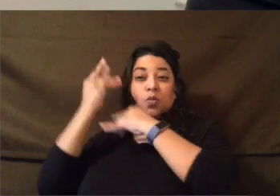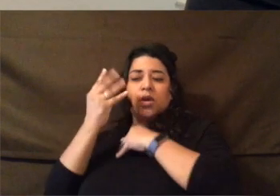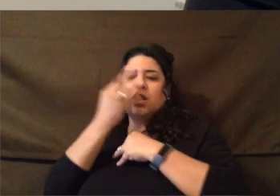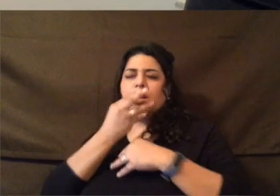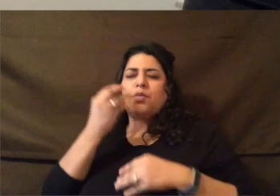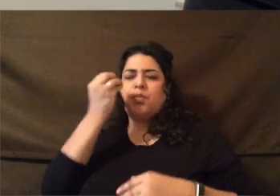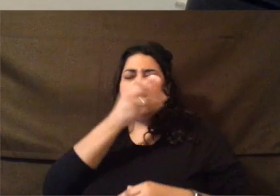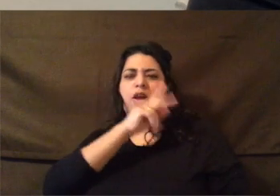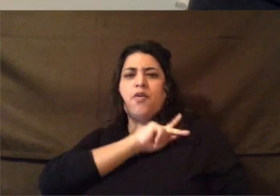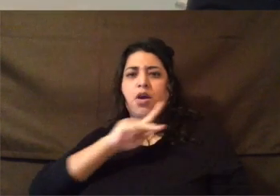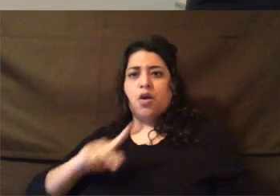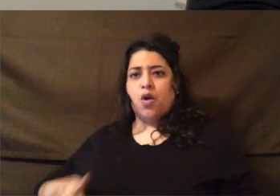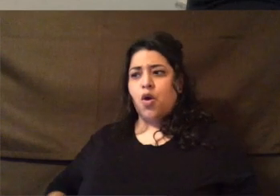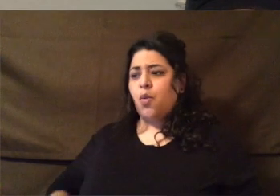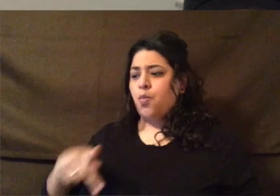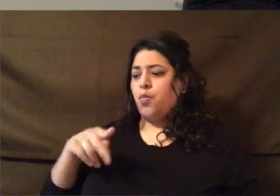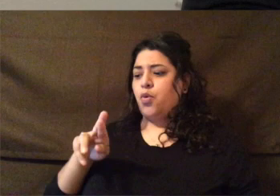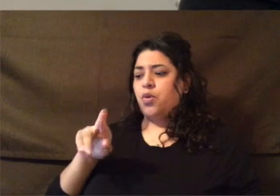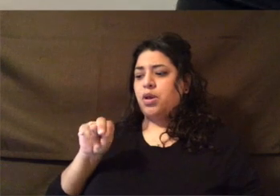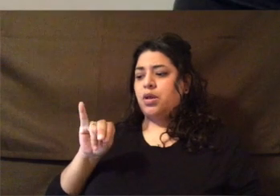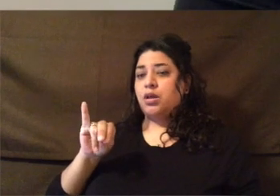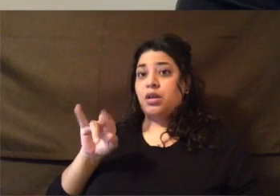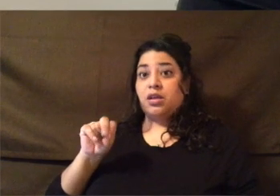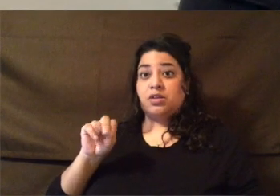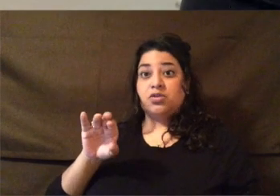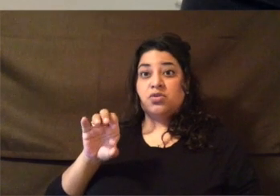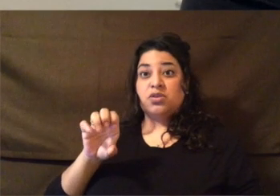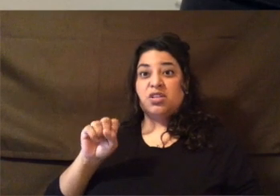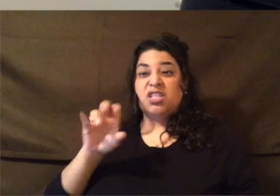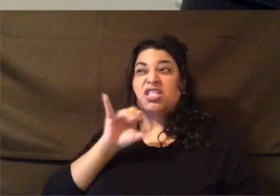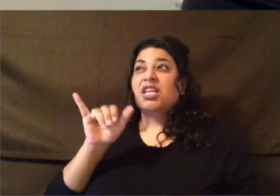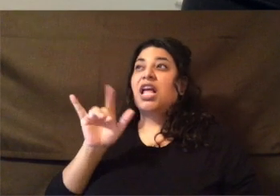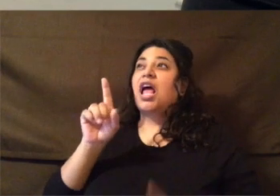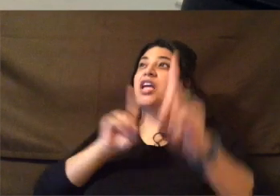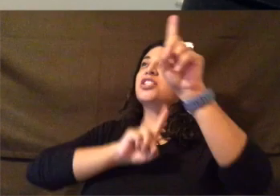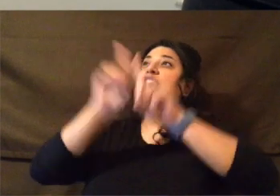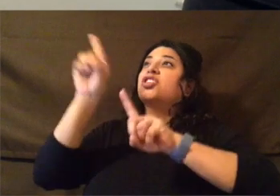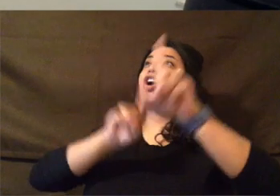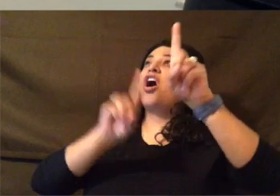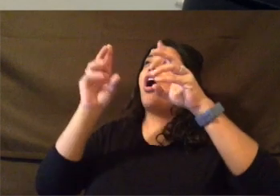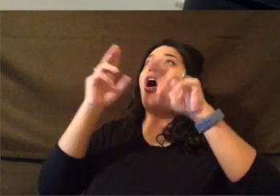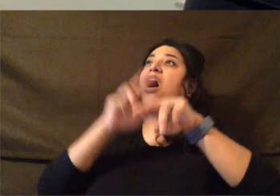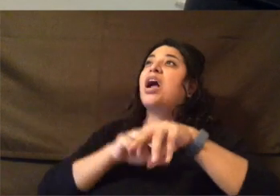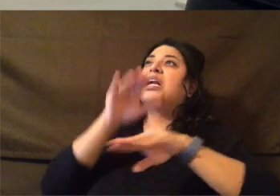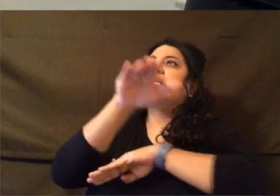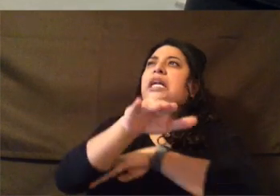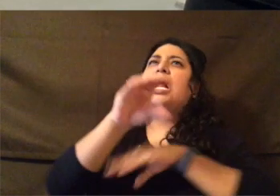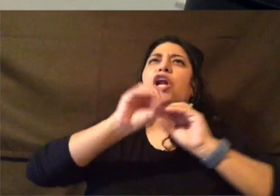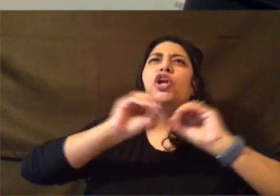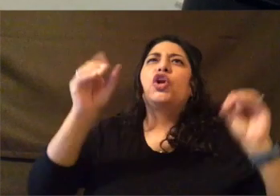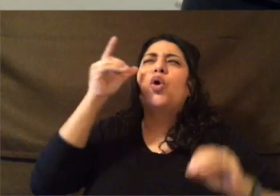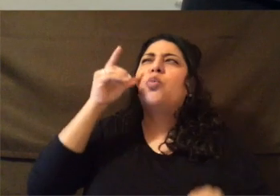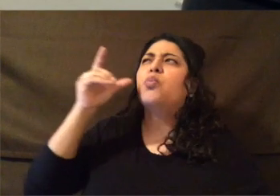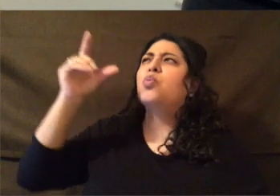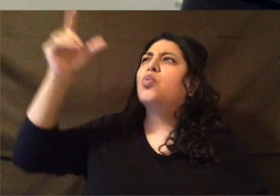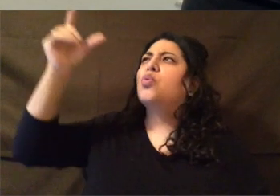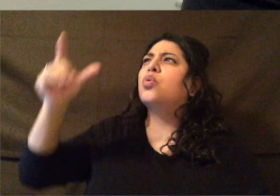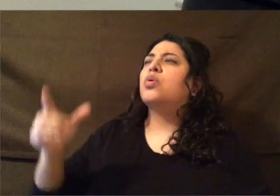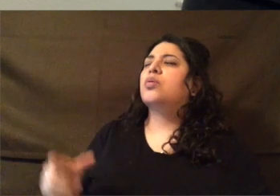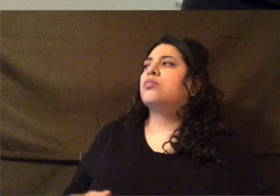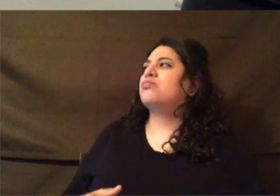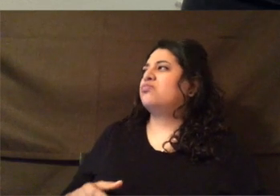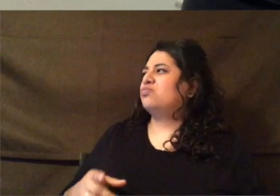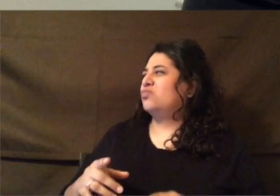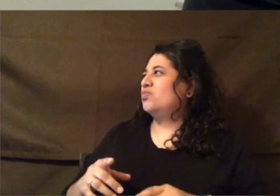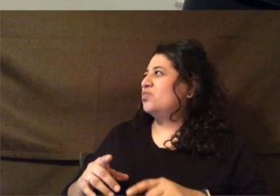Once there was a princess who was very beautiful. She shone as bright as the stars on a moonless night. But what